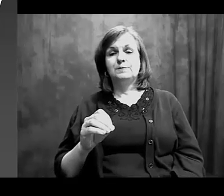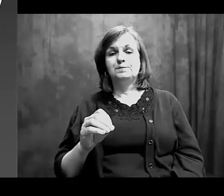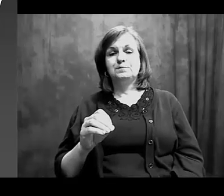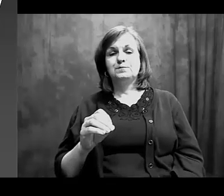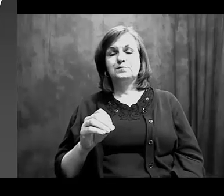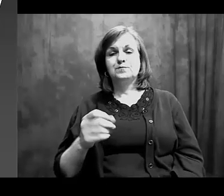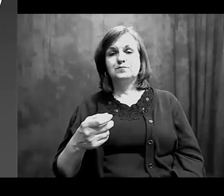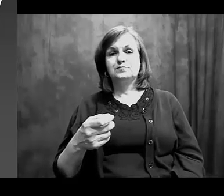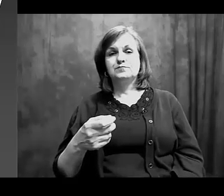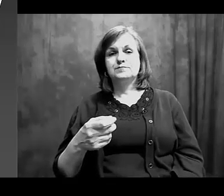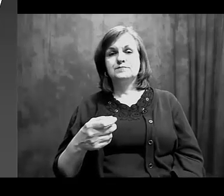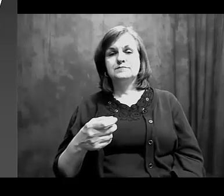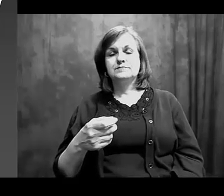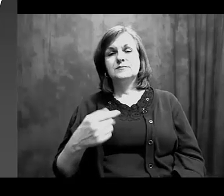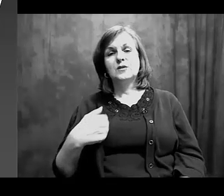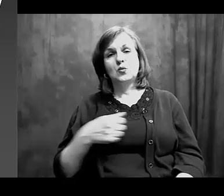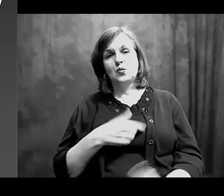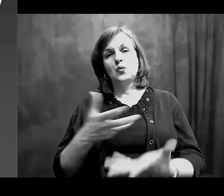glycogen.